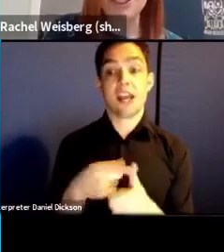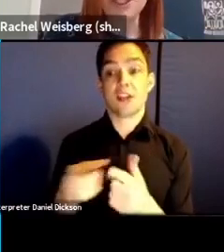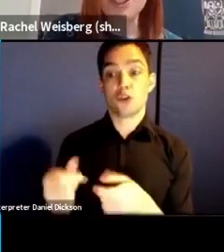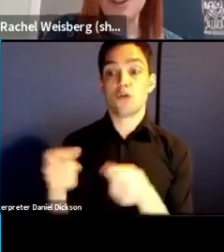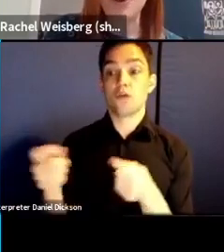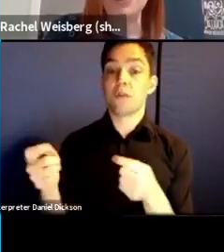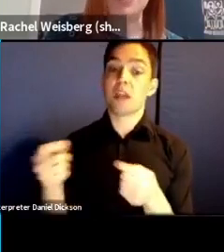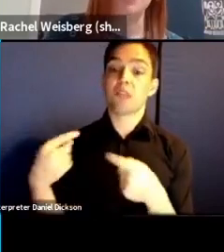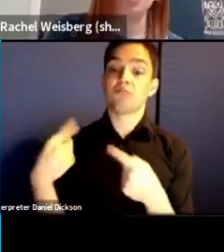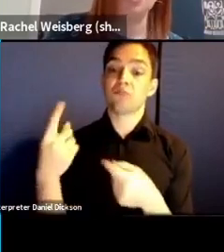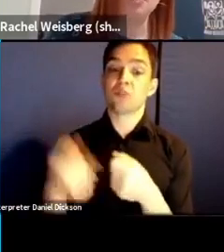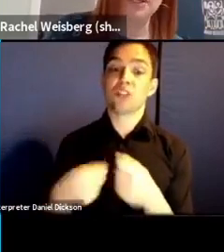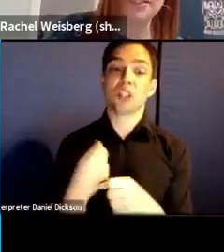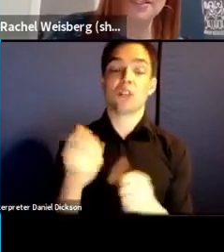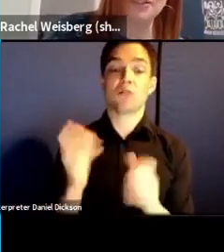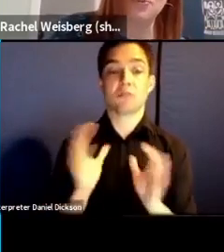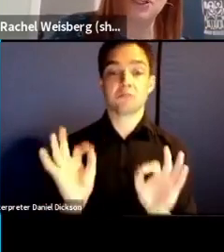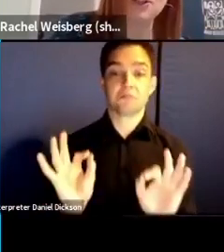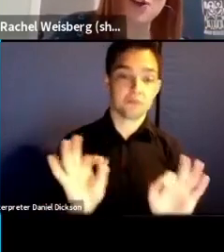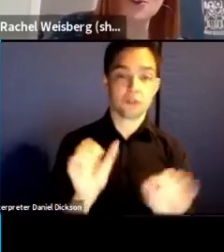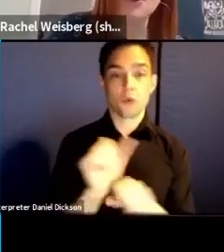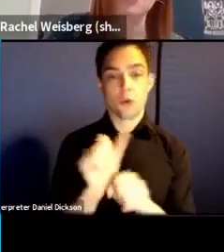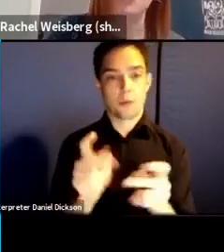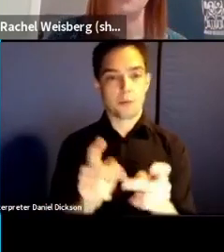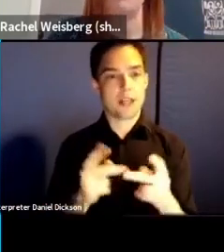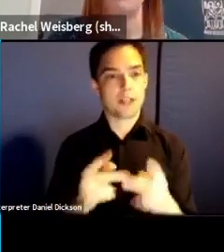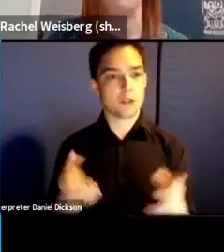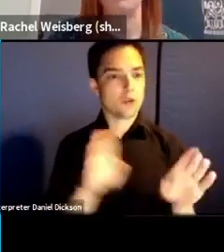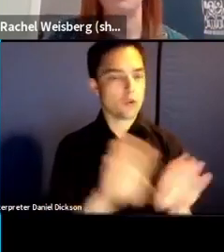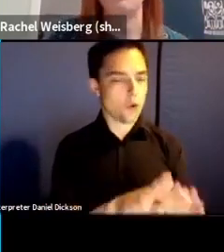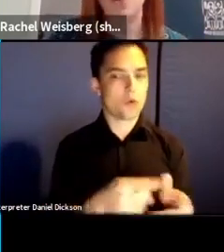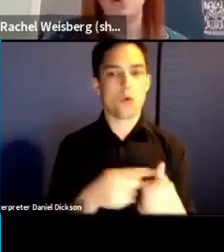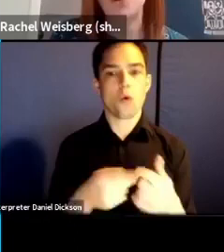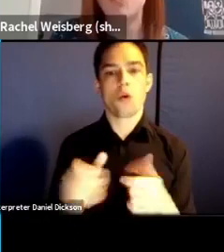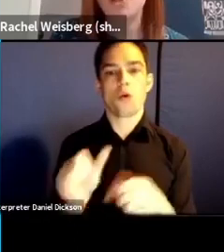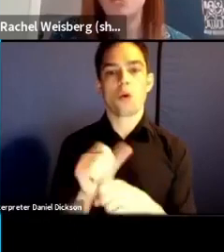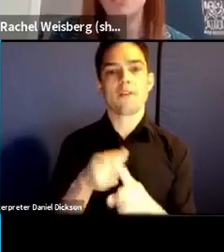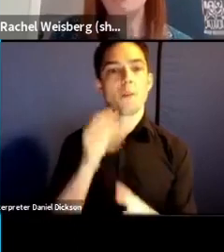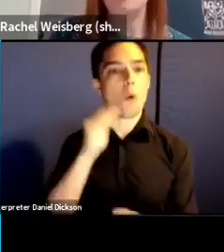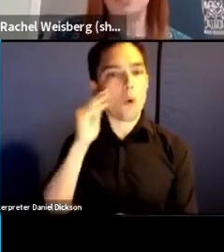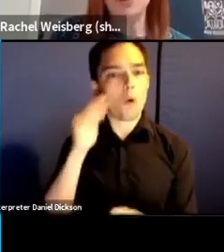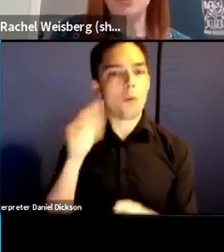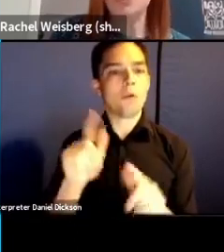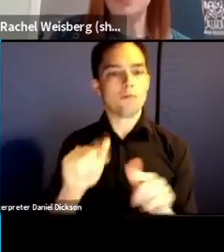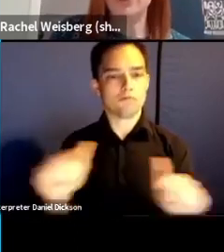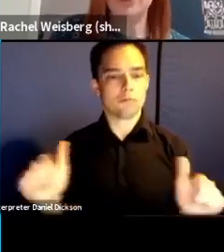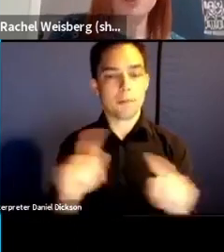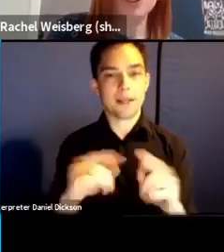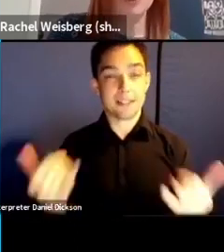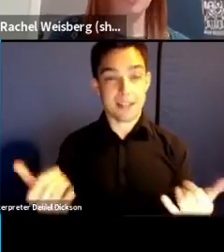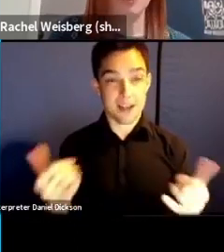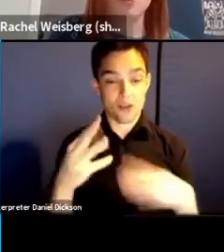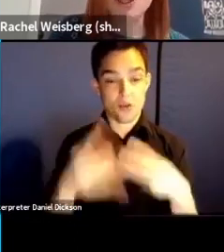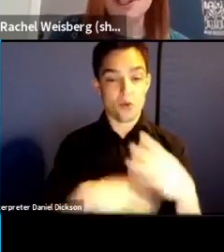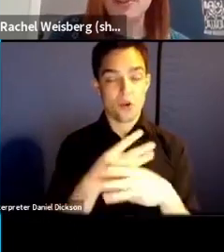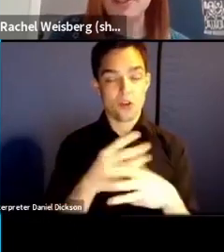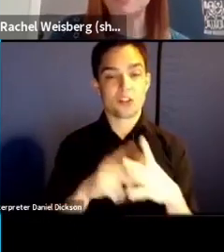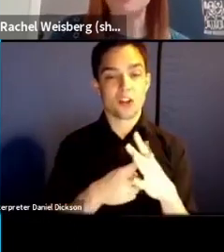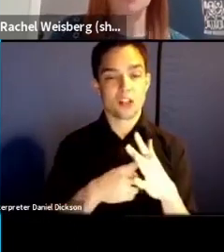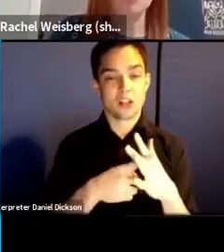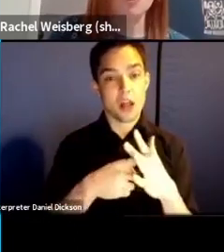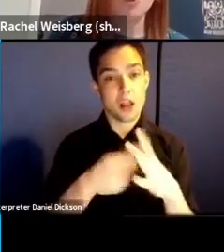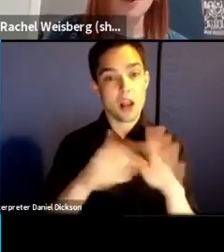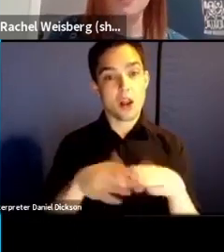past year or so because your workplace has either been closed or you've been working from home. But now the world is starting to reopen a little